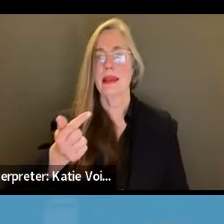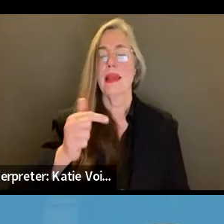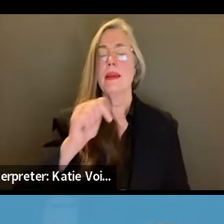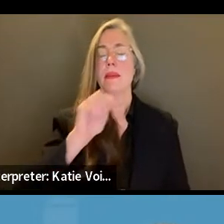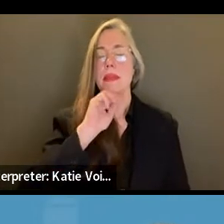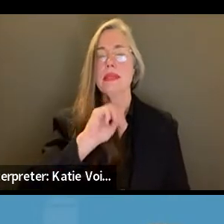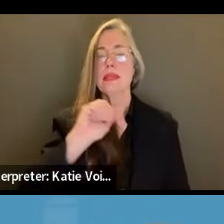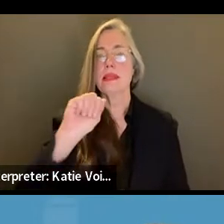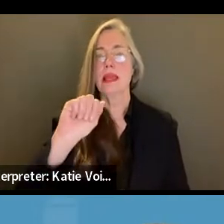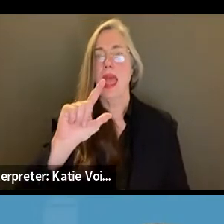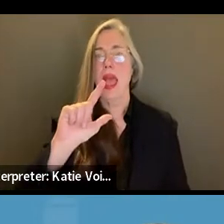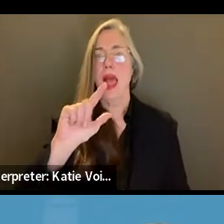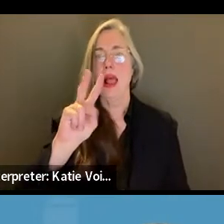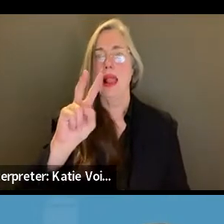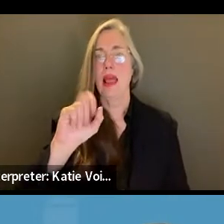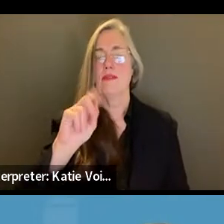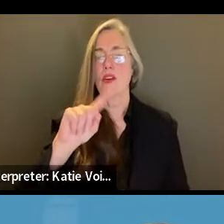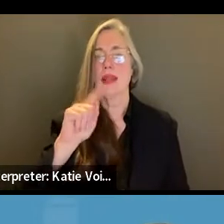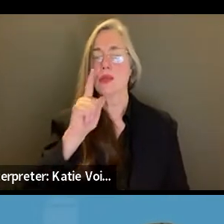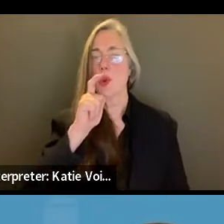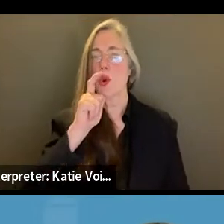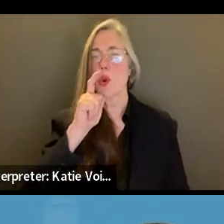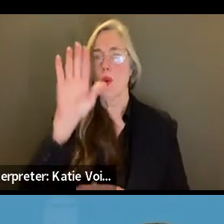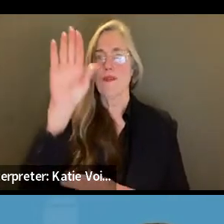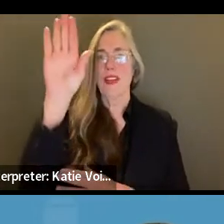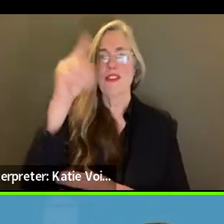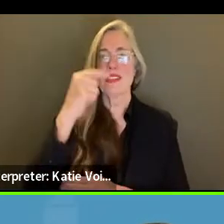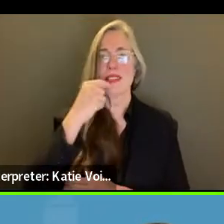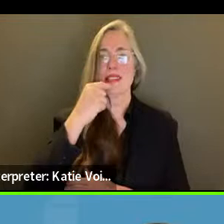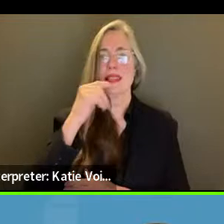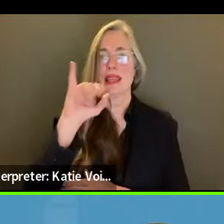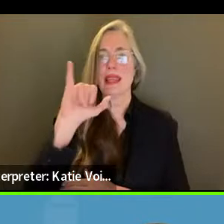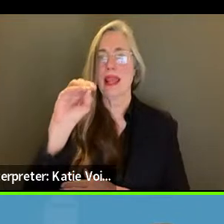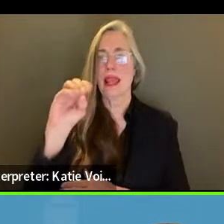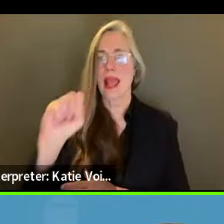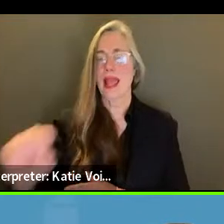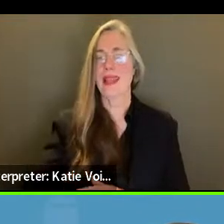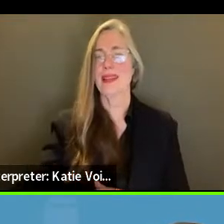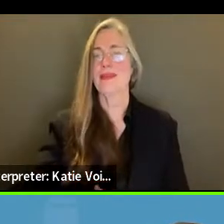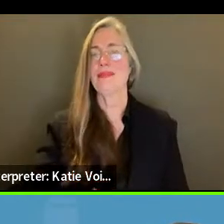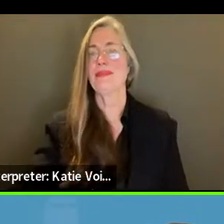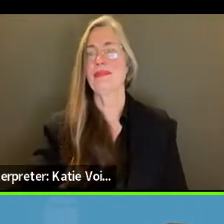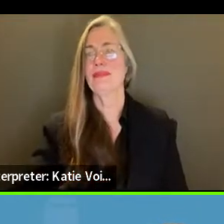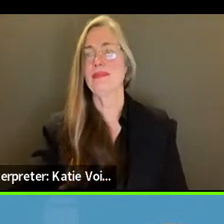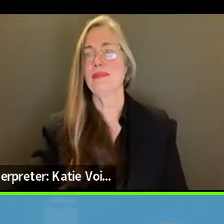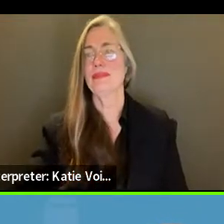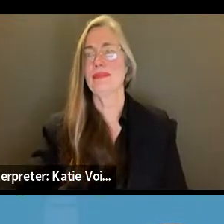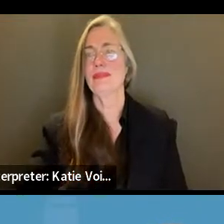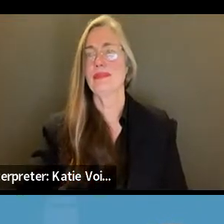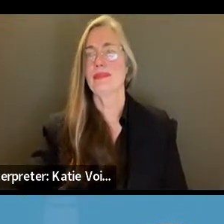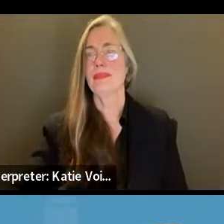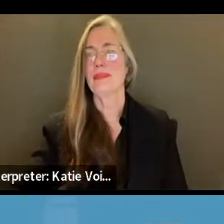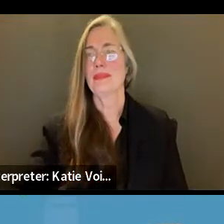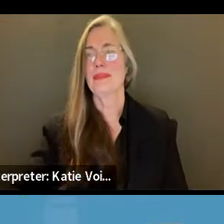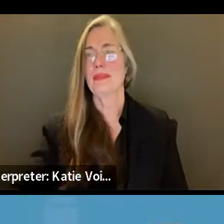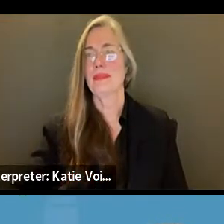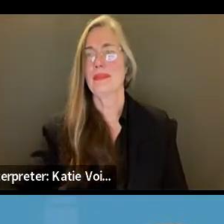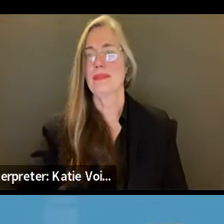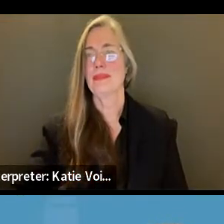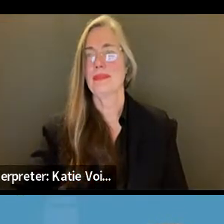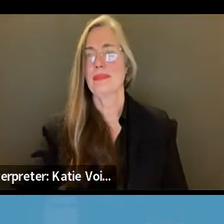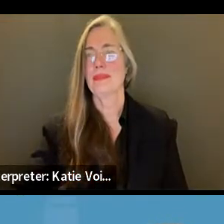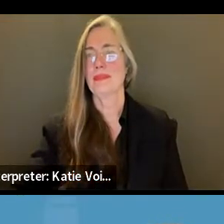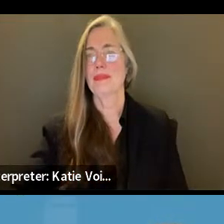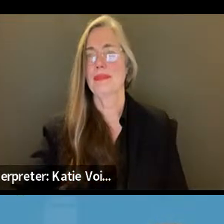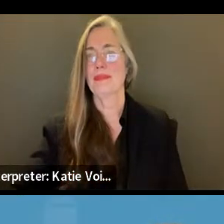you. All in favor, please raise your hand and say aye. Aye. Aye. Motion passes. Thank you. Dr. Vecchio, you